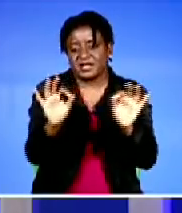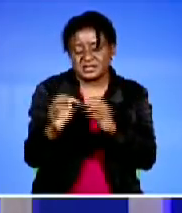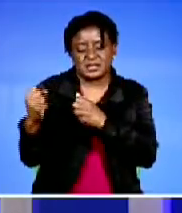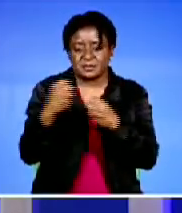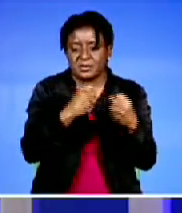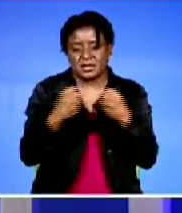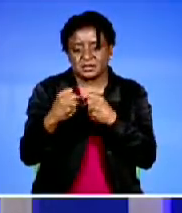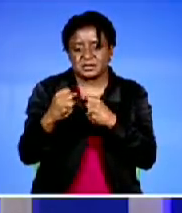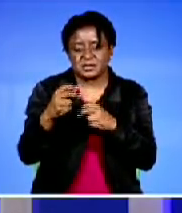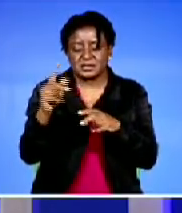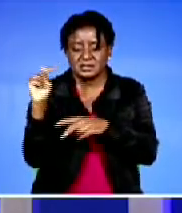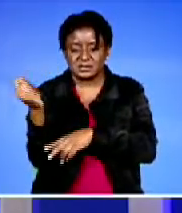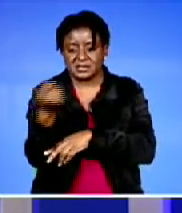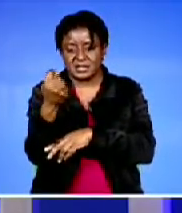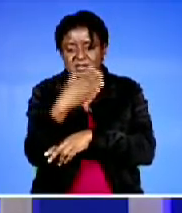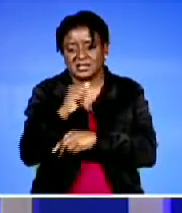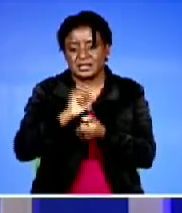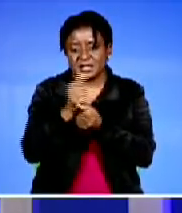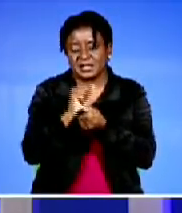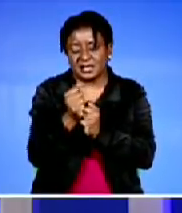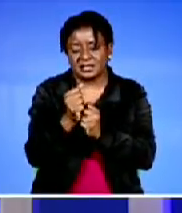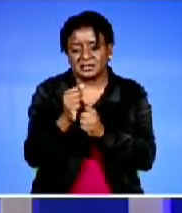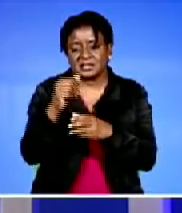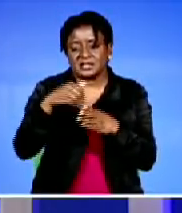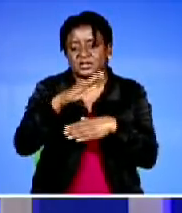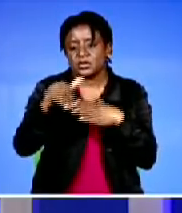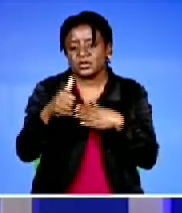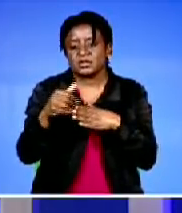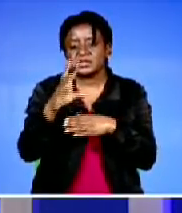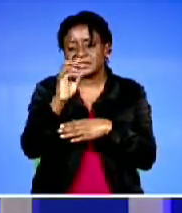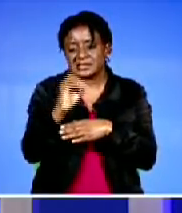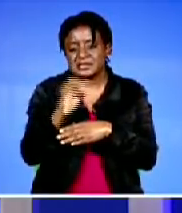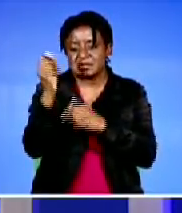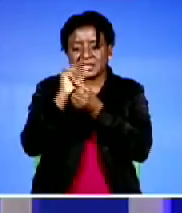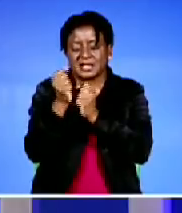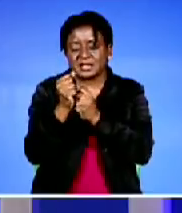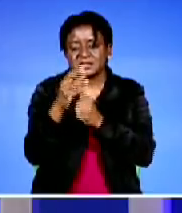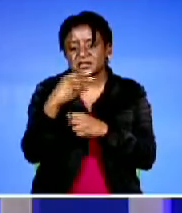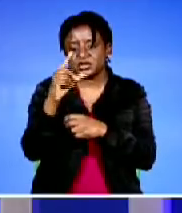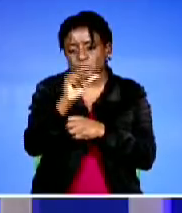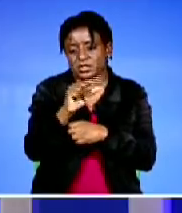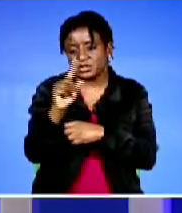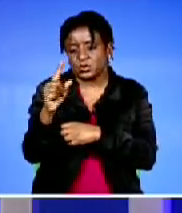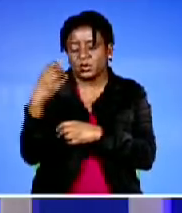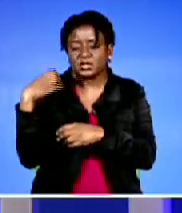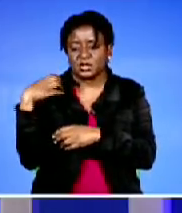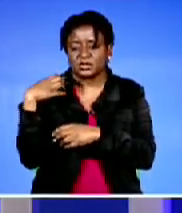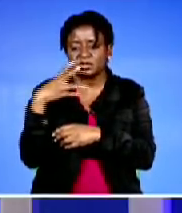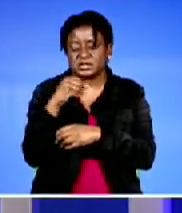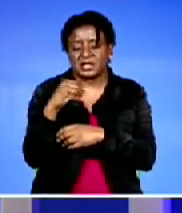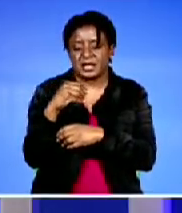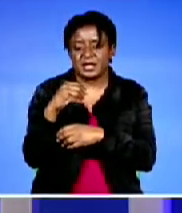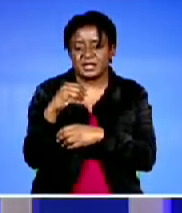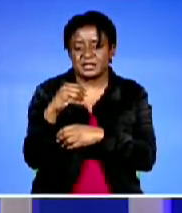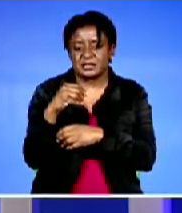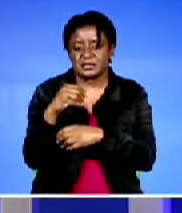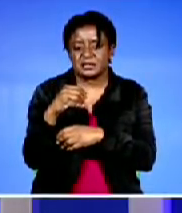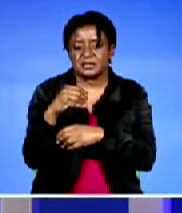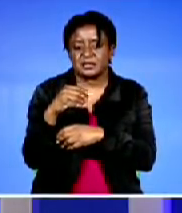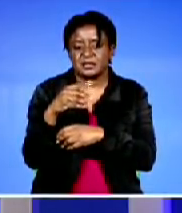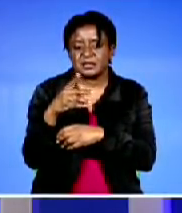and athletics. In total, there are some 60 athletes, complemented by 21 coaches and 3 team officials for a contingent